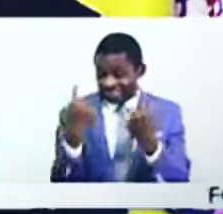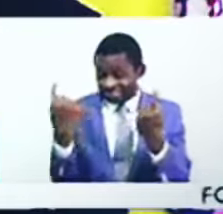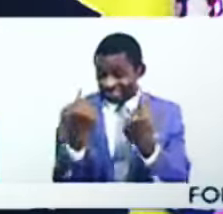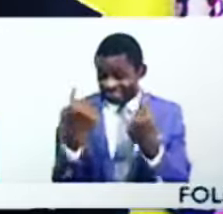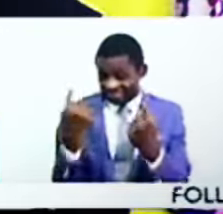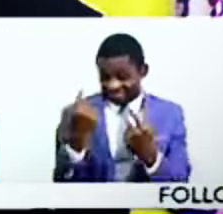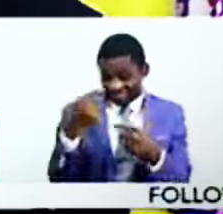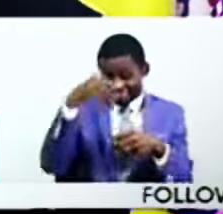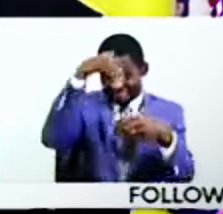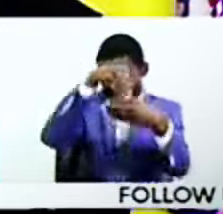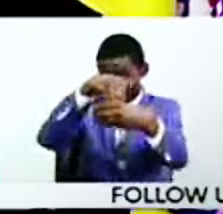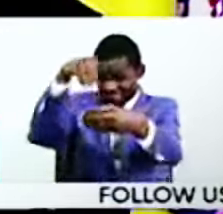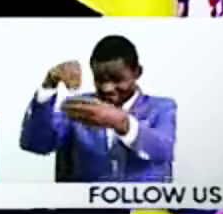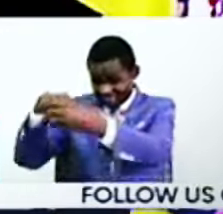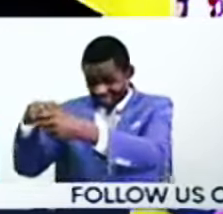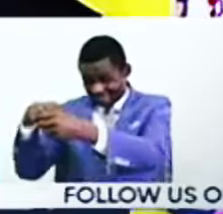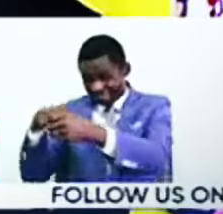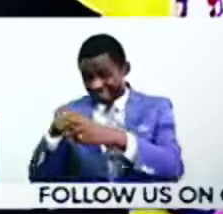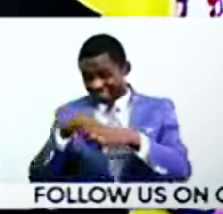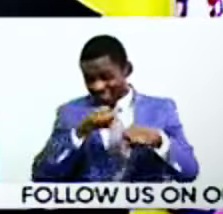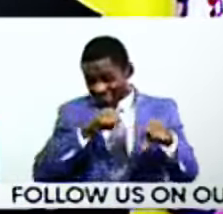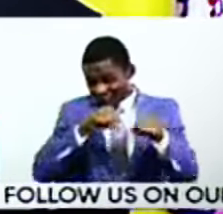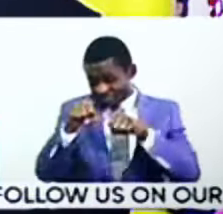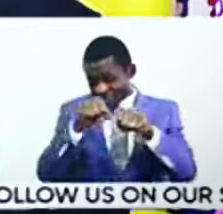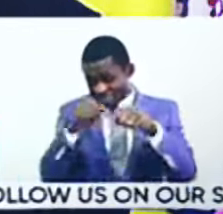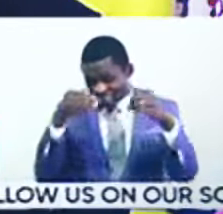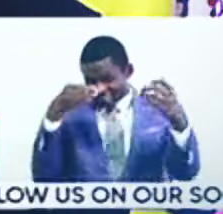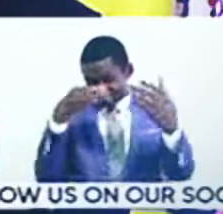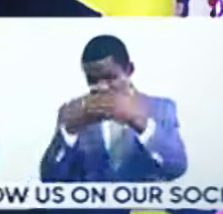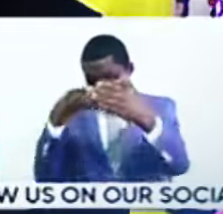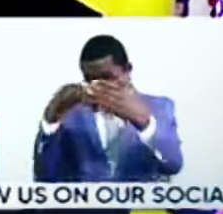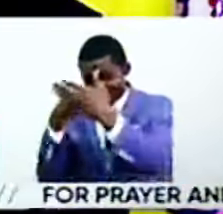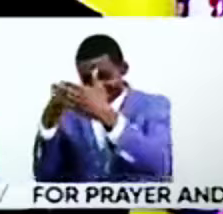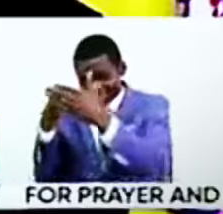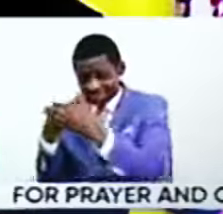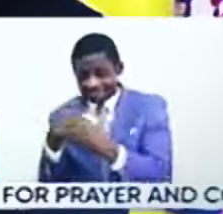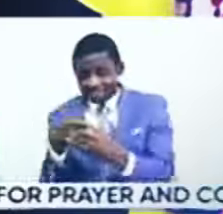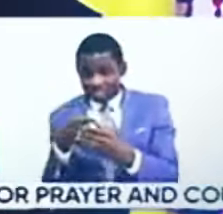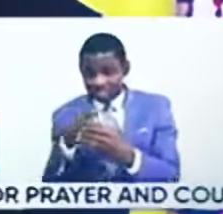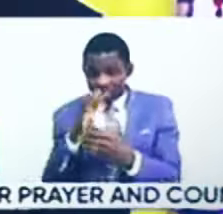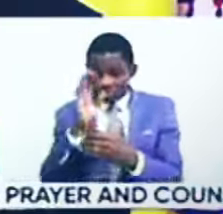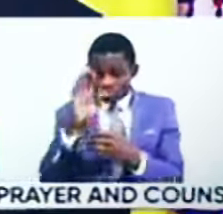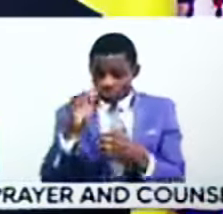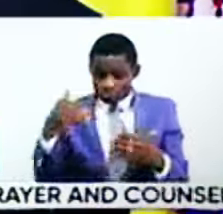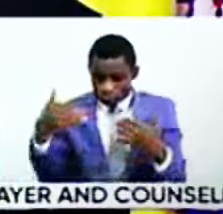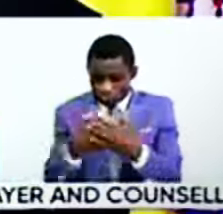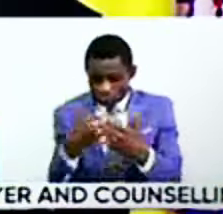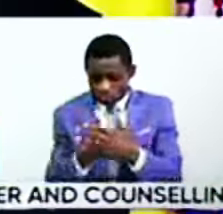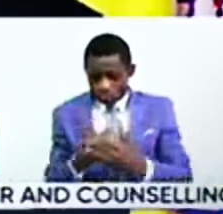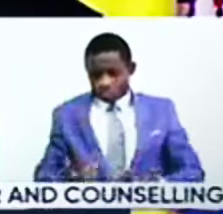It is like antibodies fighting a strange agent introduced into the body.